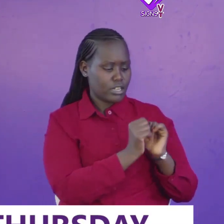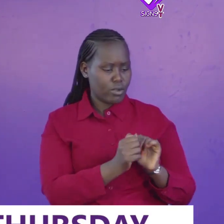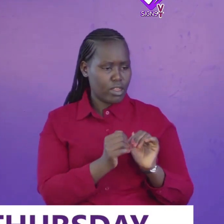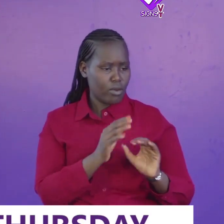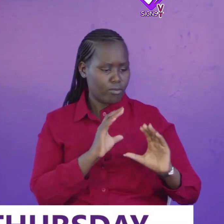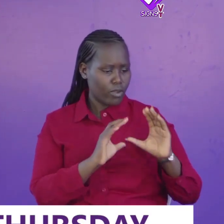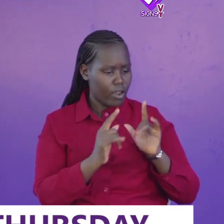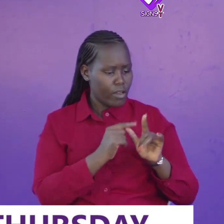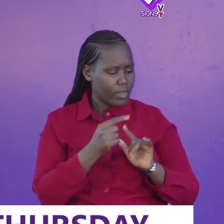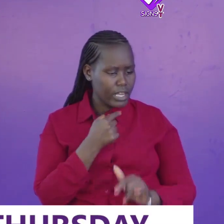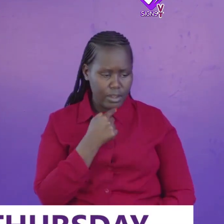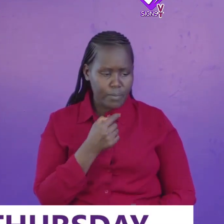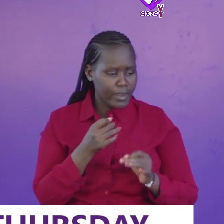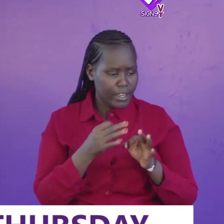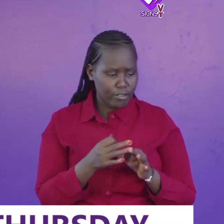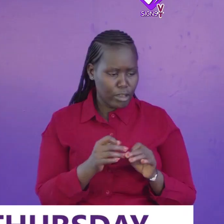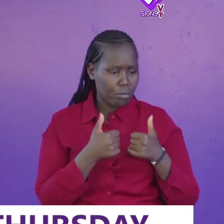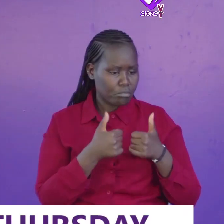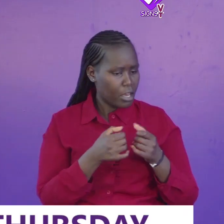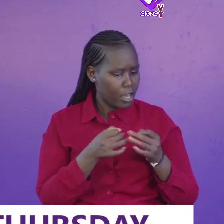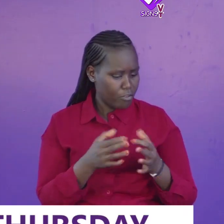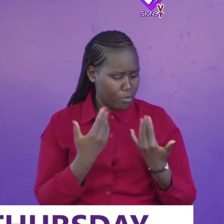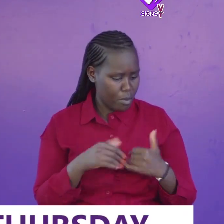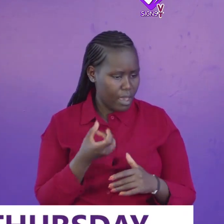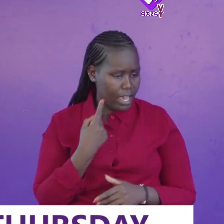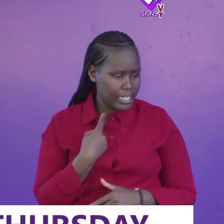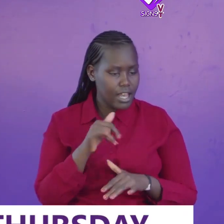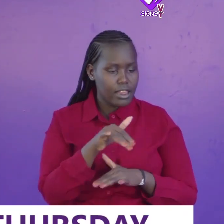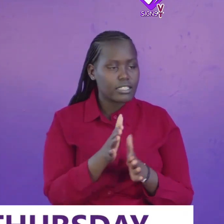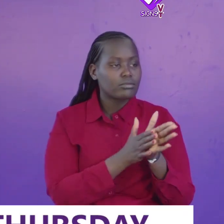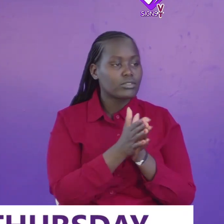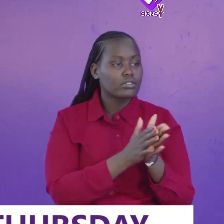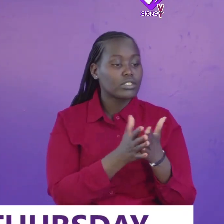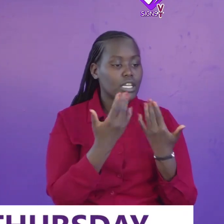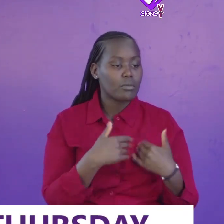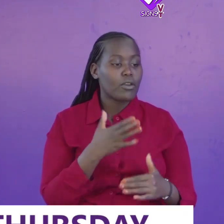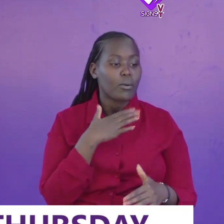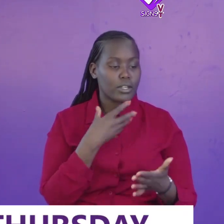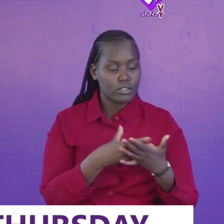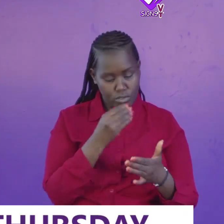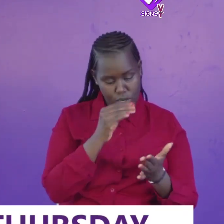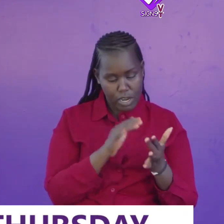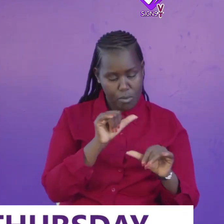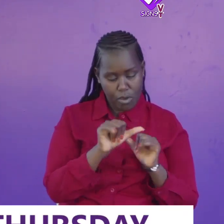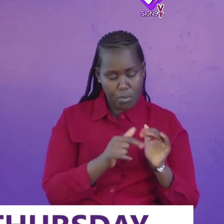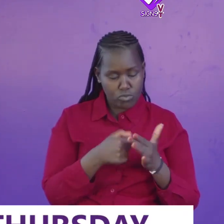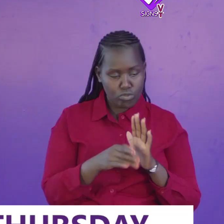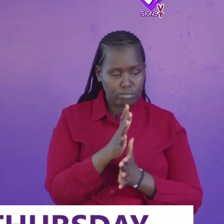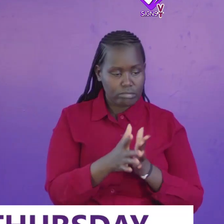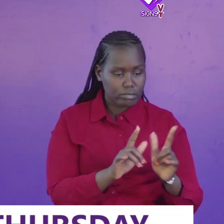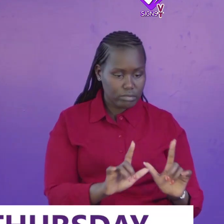unajiambia na singekuwa poa nikishika hiyo story. So that motivated me to actually want to learn more about sign